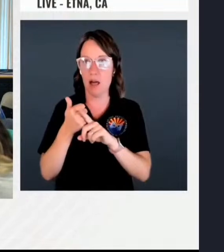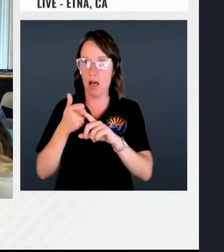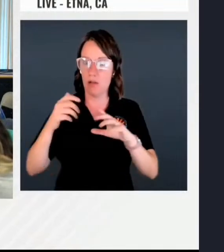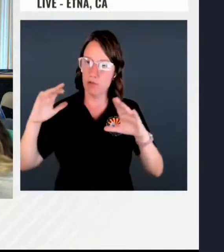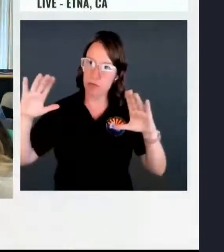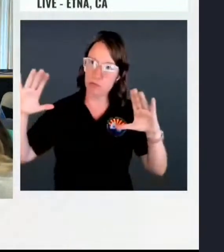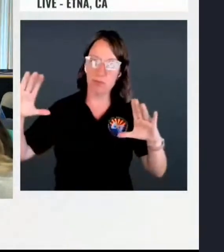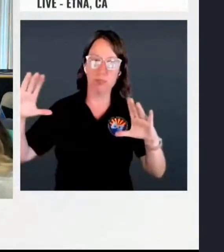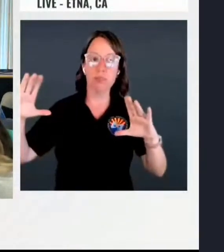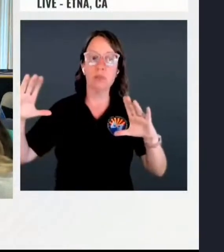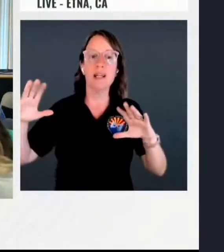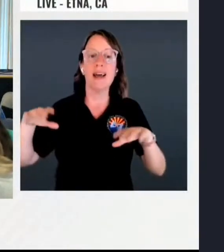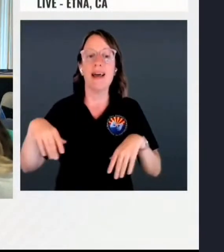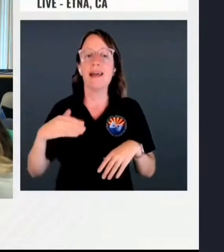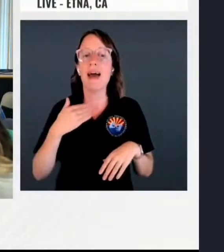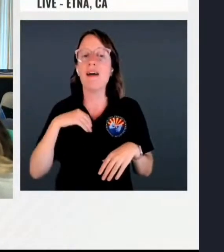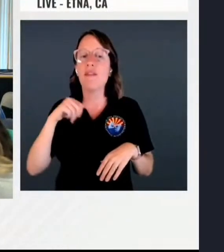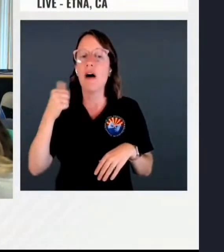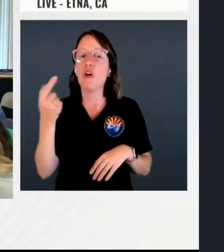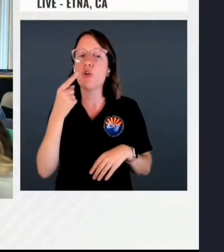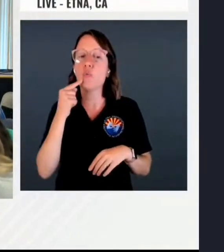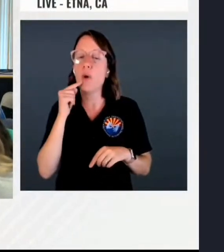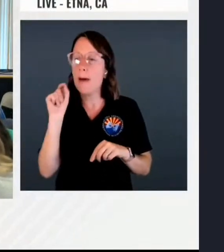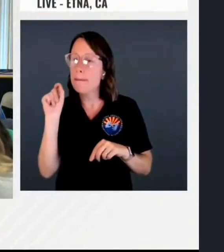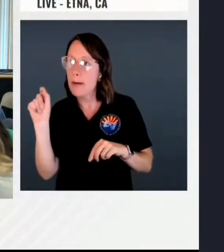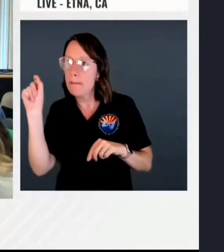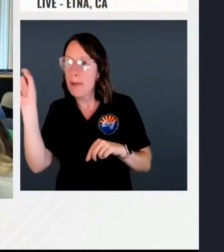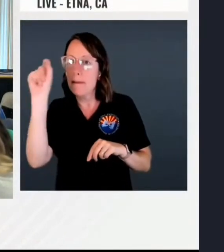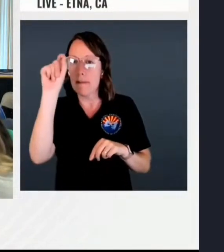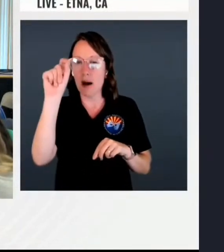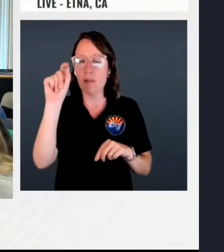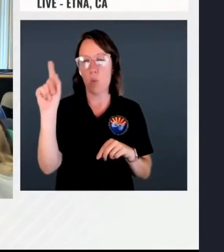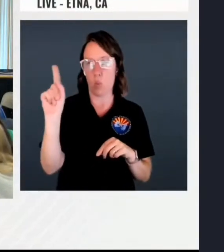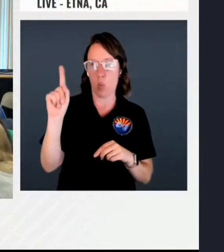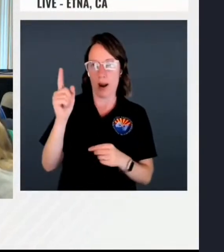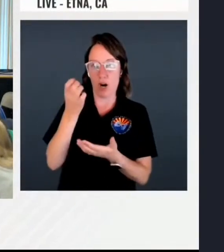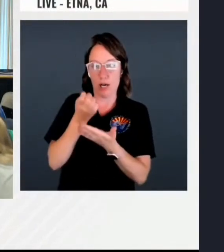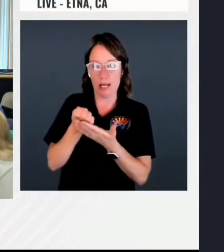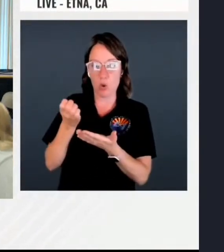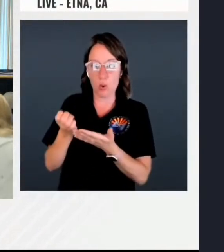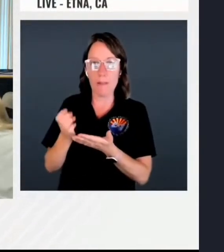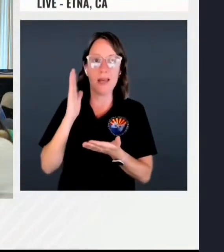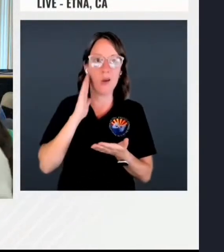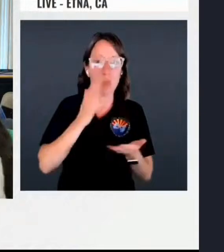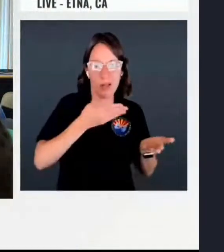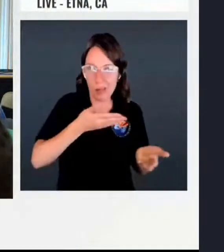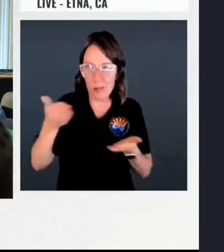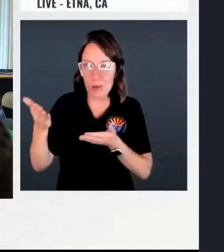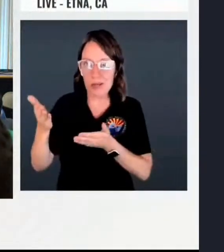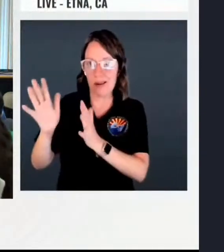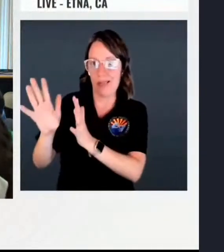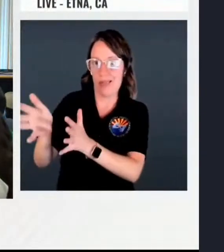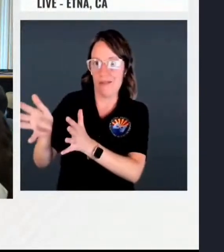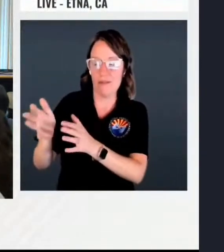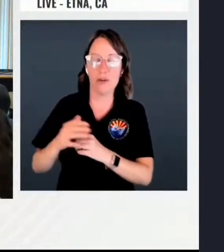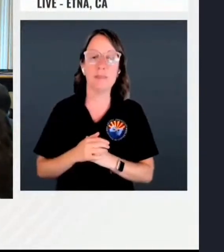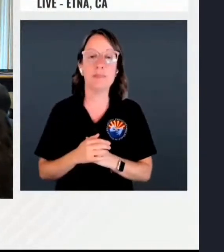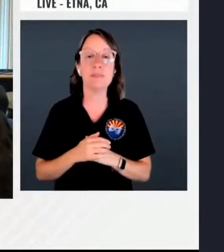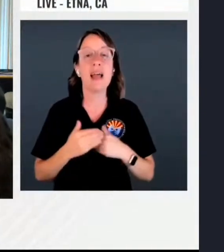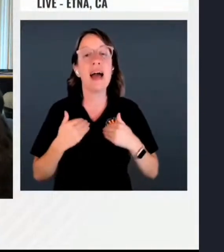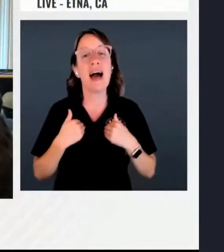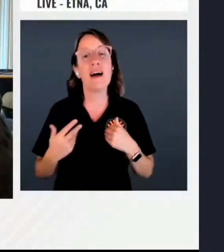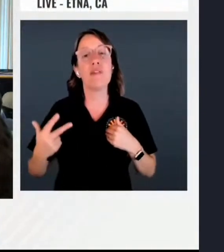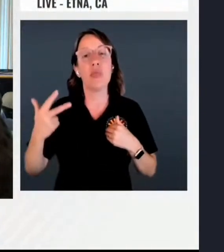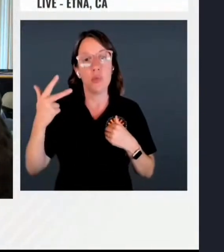stage equipment and stuff like that. So that's kind of how we break down our map. Going now into our structure protection, we have 3